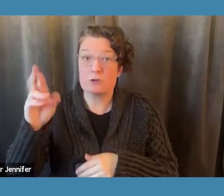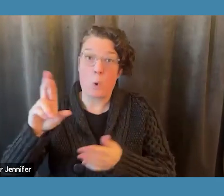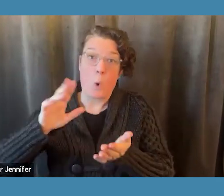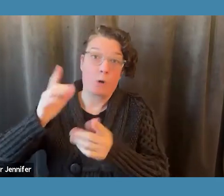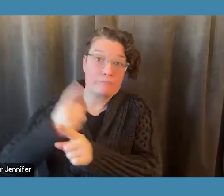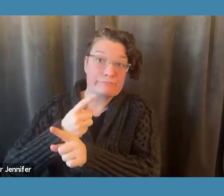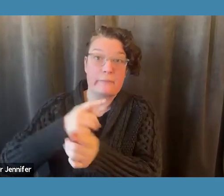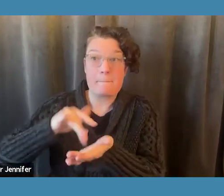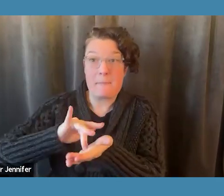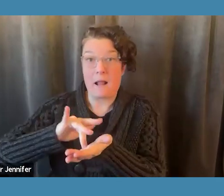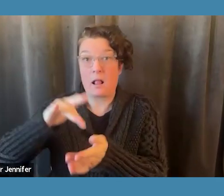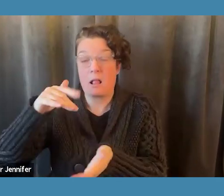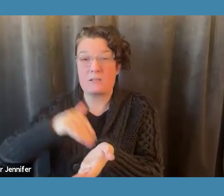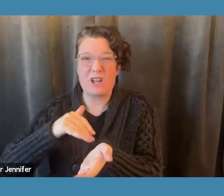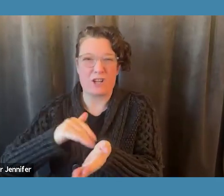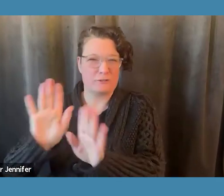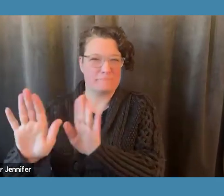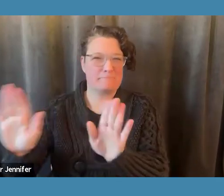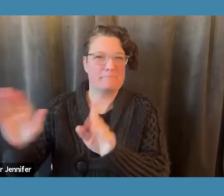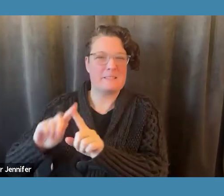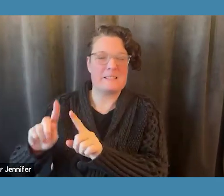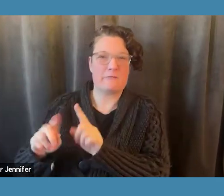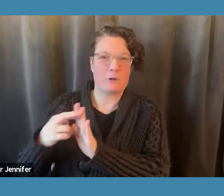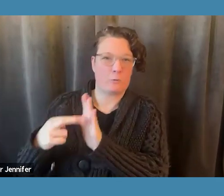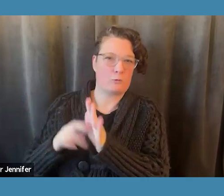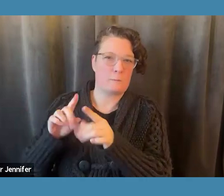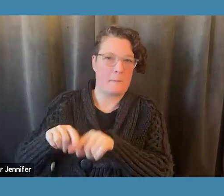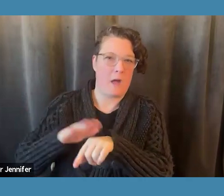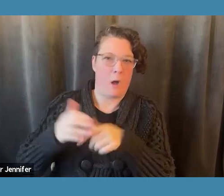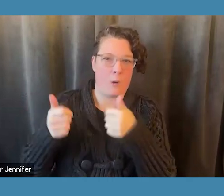diagnoses as we go through this presentation.